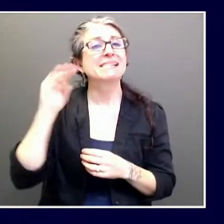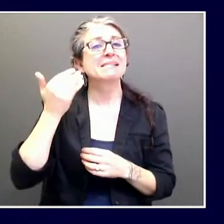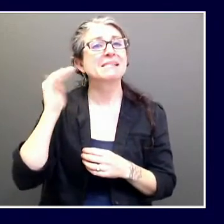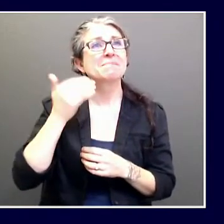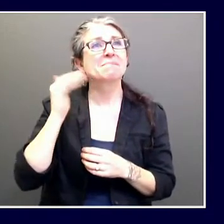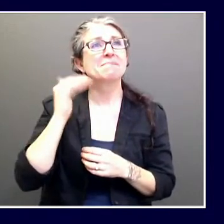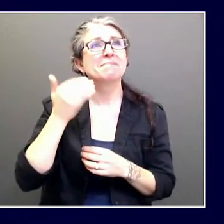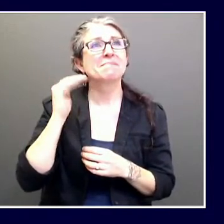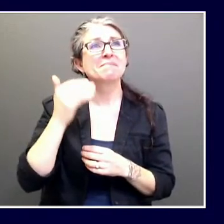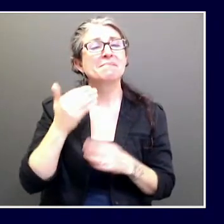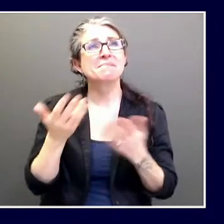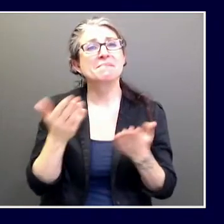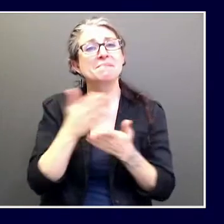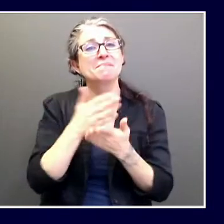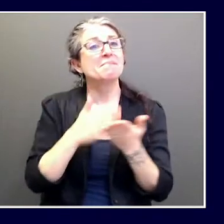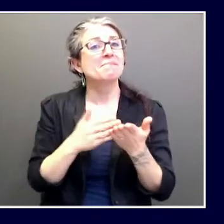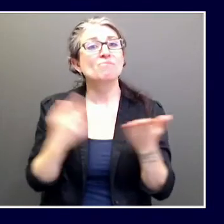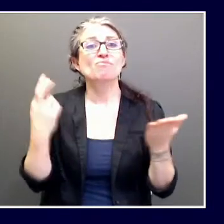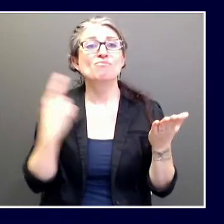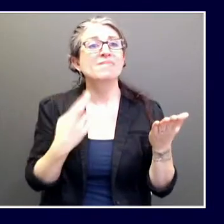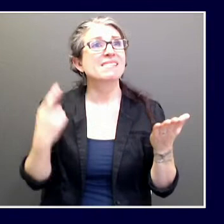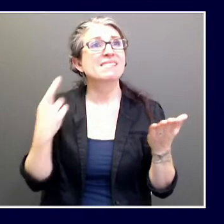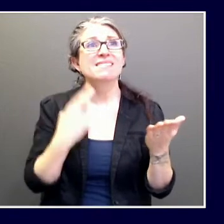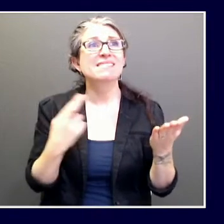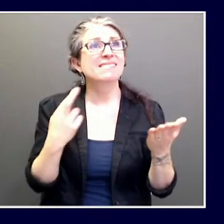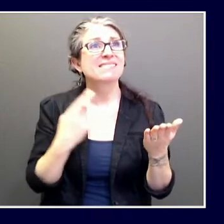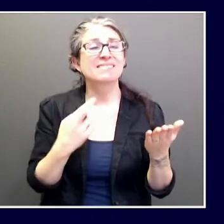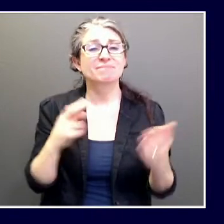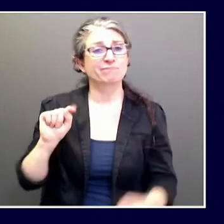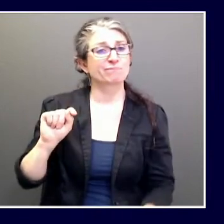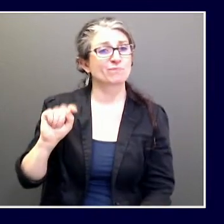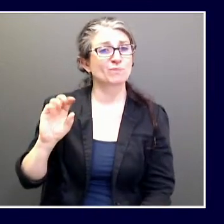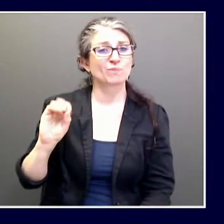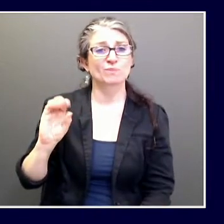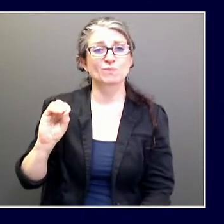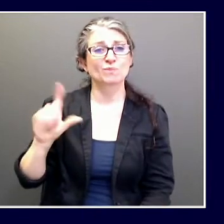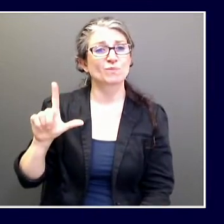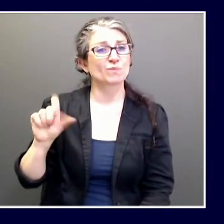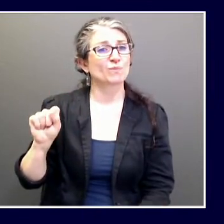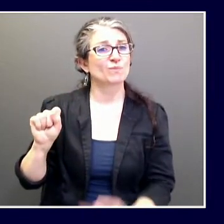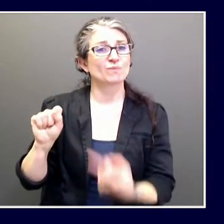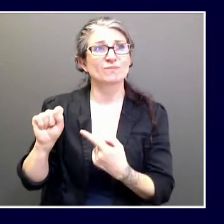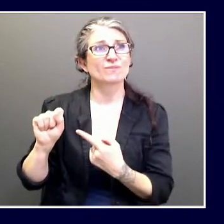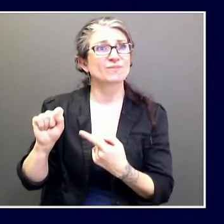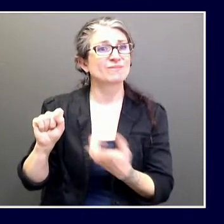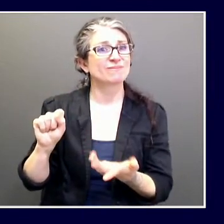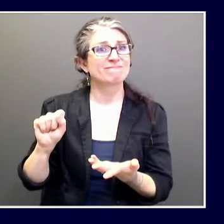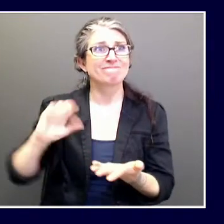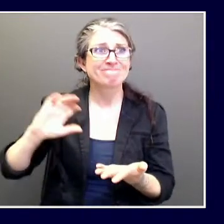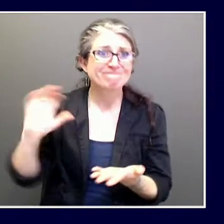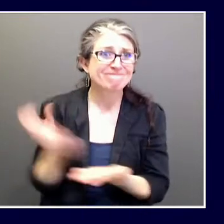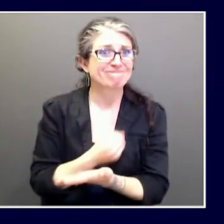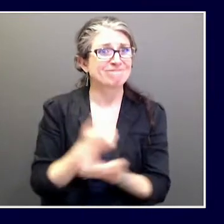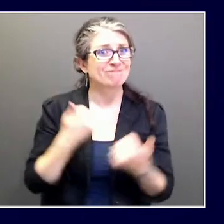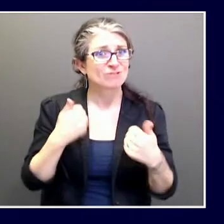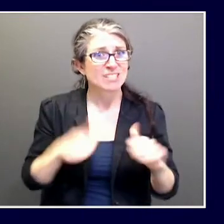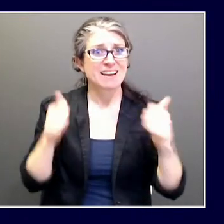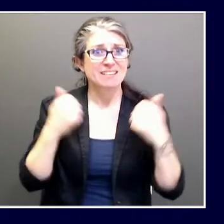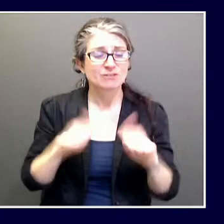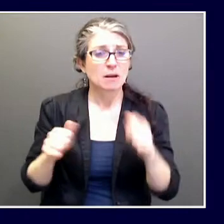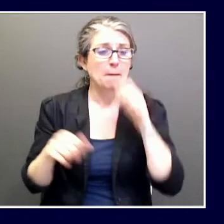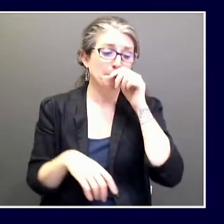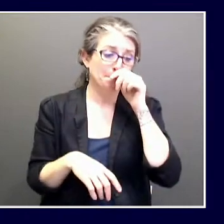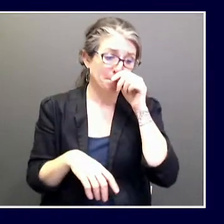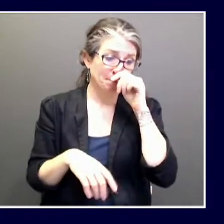use the tools because they are working. I mean, again, we had a lot of folks last week in Waterville. We're continuing